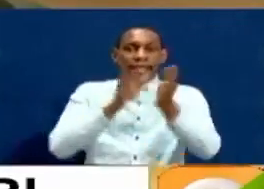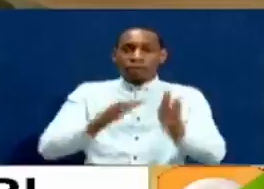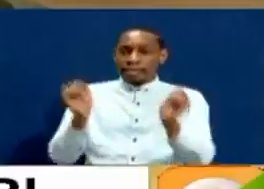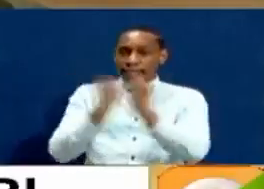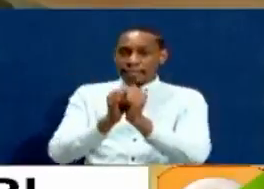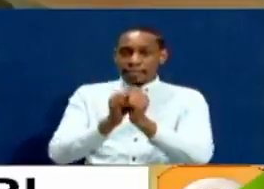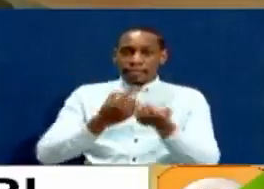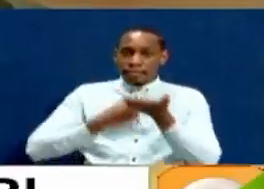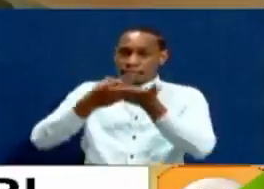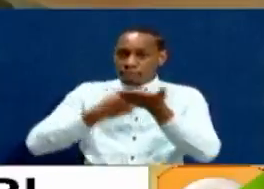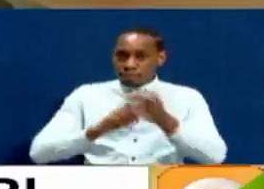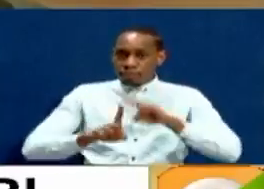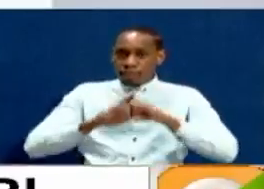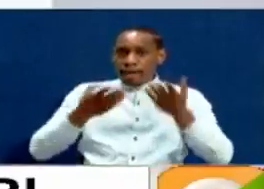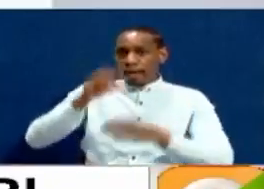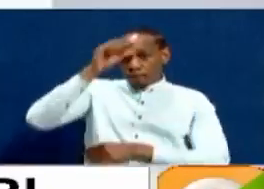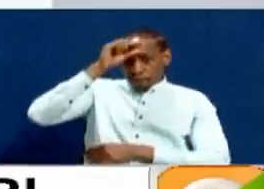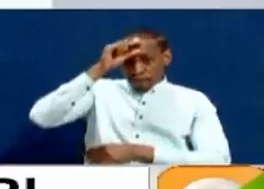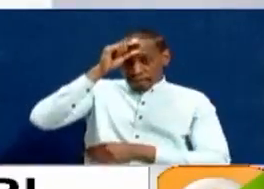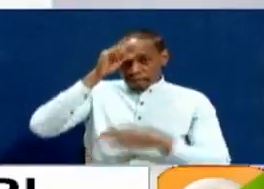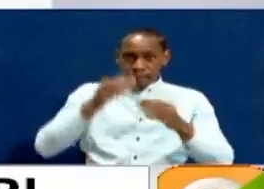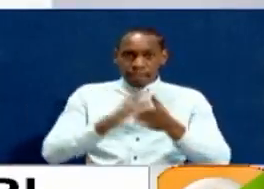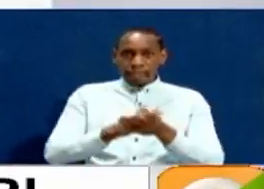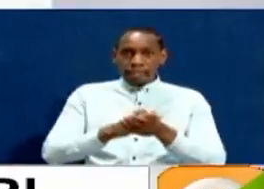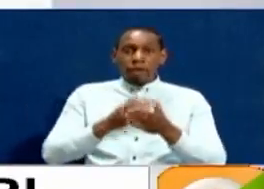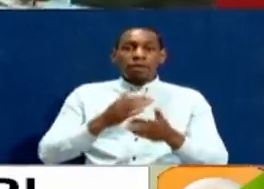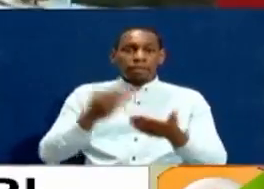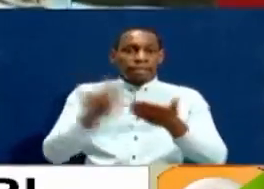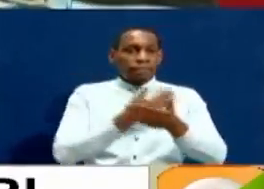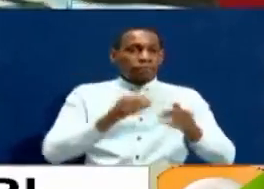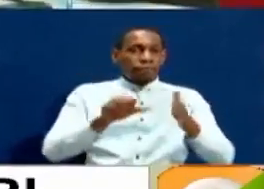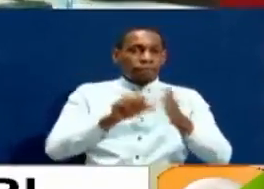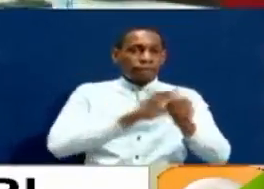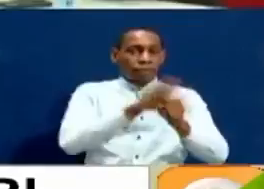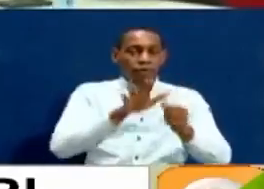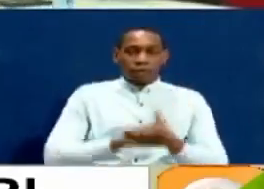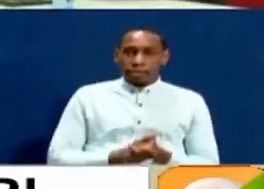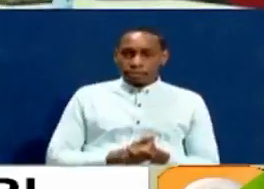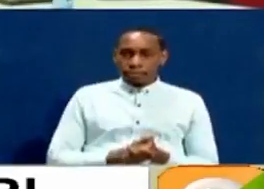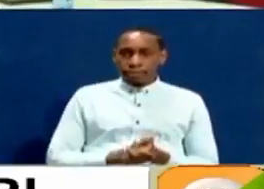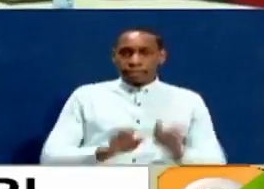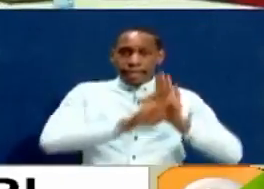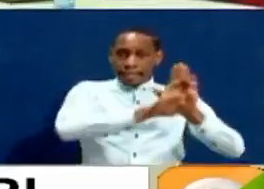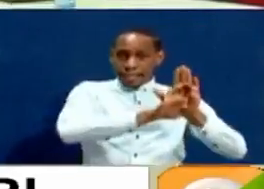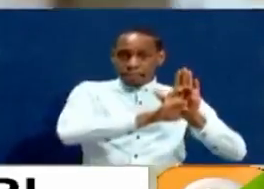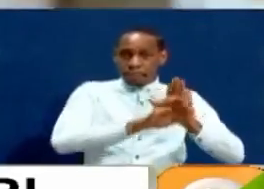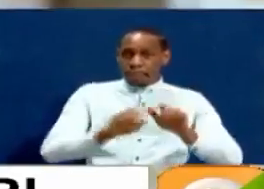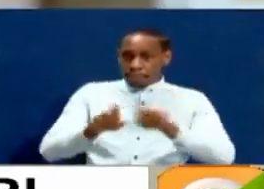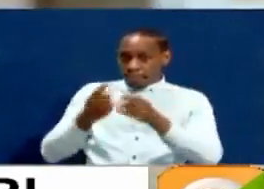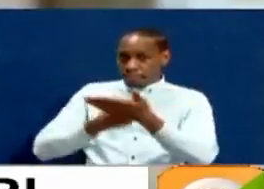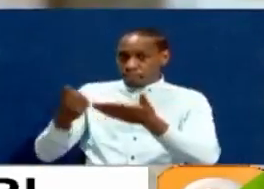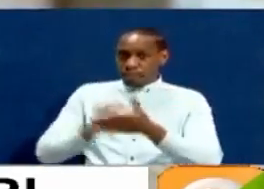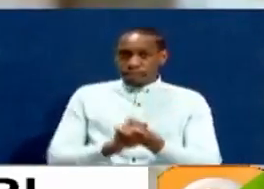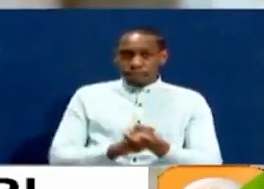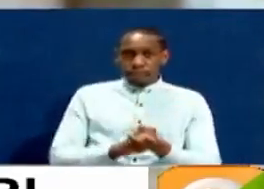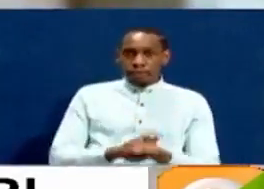10 vimezua mjadala kuhusu jinsi serikali inavyokabiliana na ugonjwa wa corona. Kwa mfano, wiki hii chama